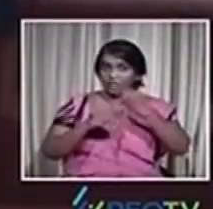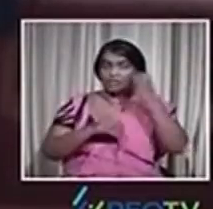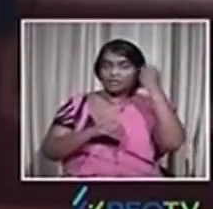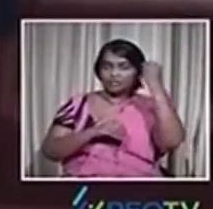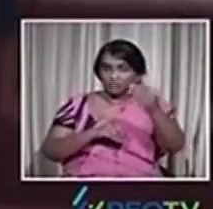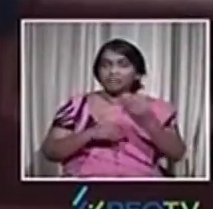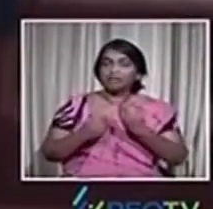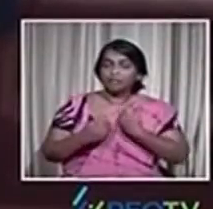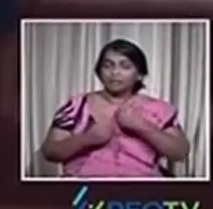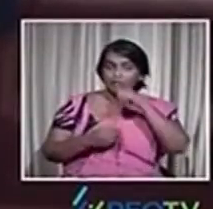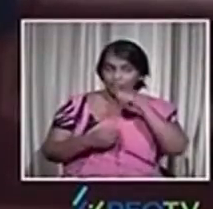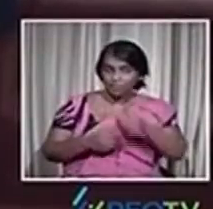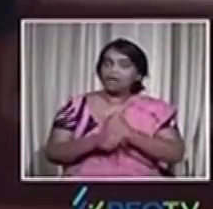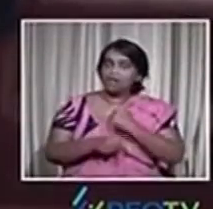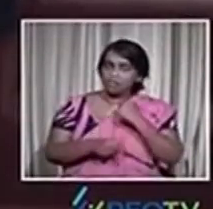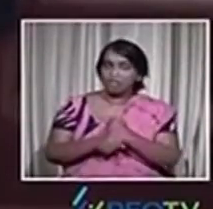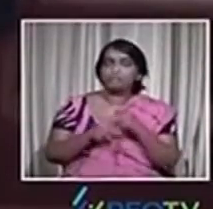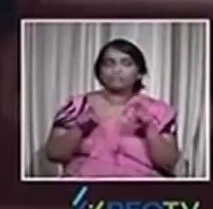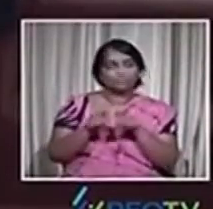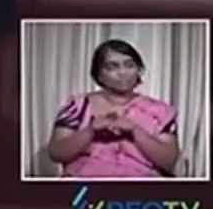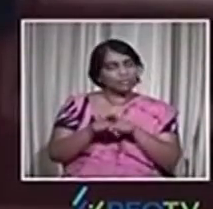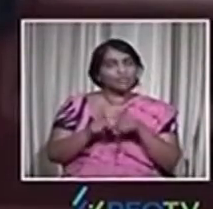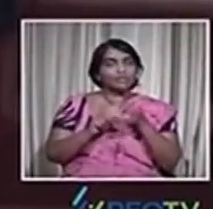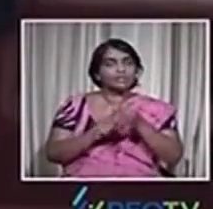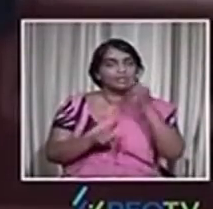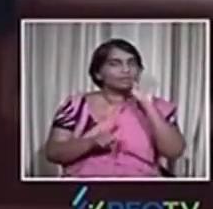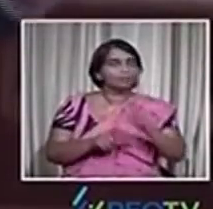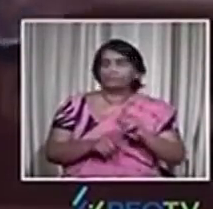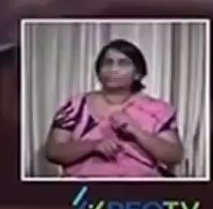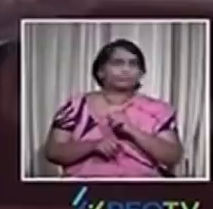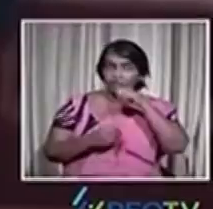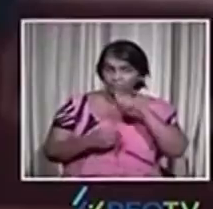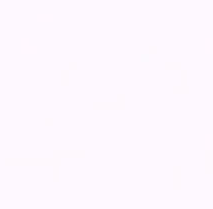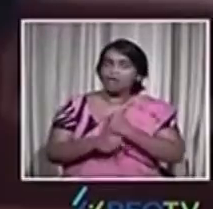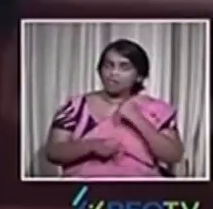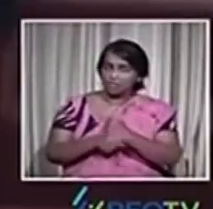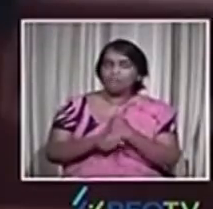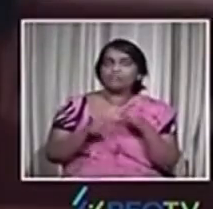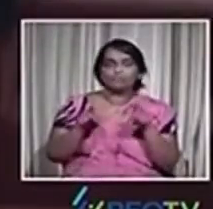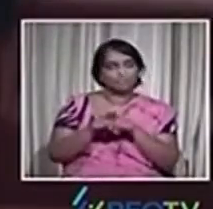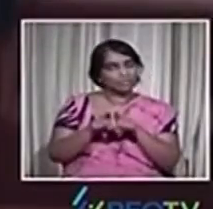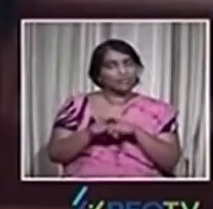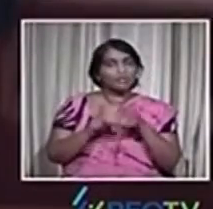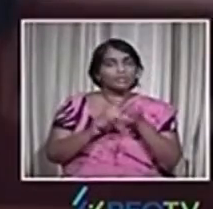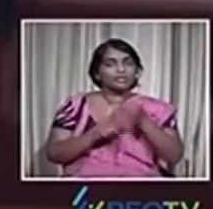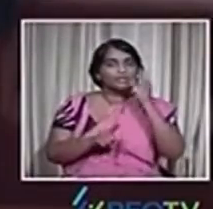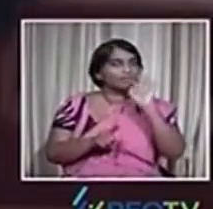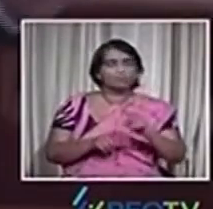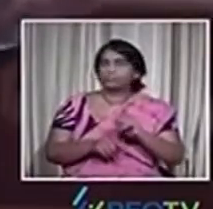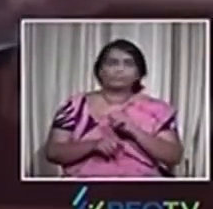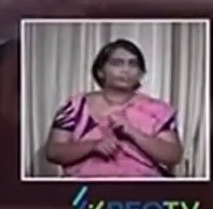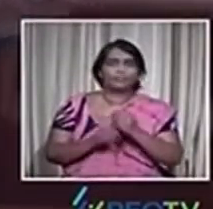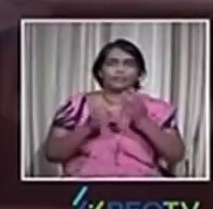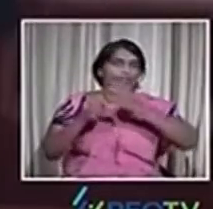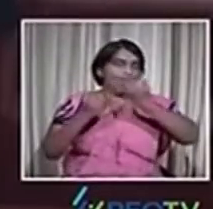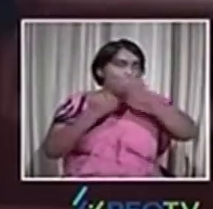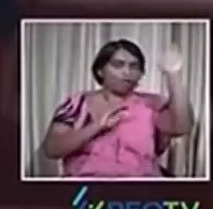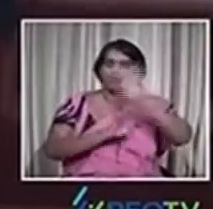6.9 million people have voted for the president. On behalf of the government, I wish to say that the president won't resign. We will face